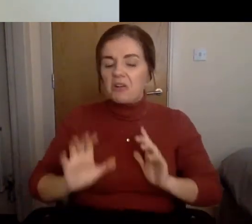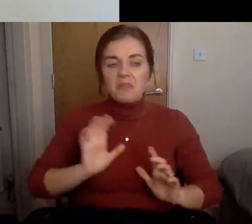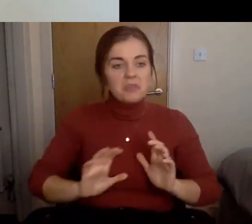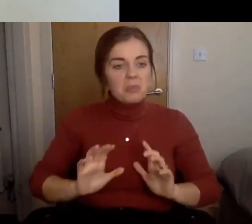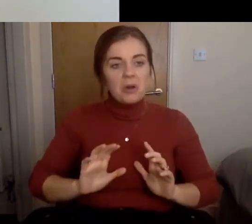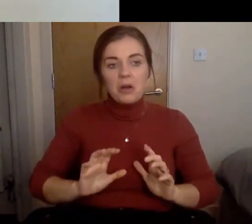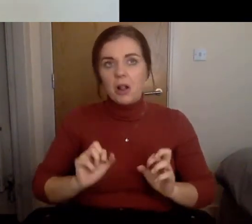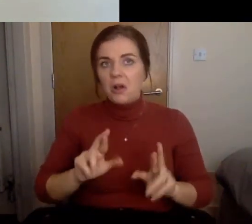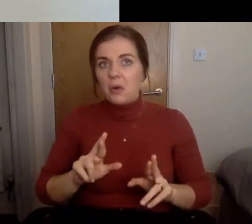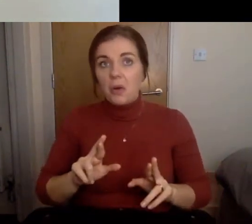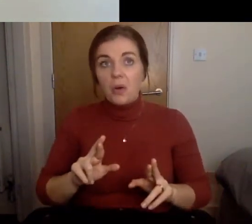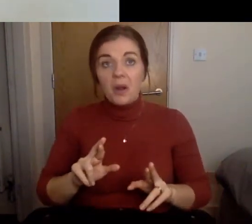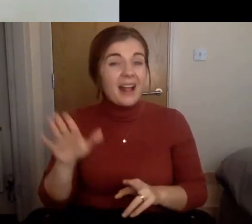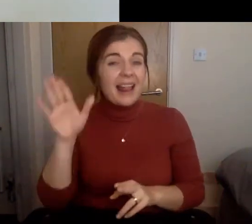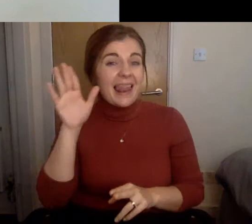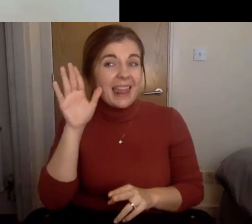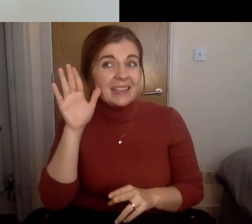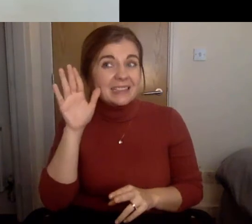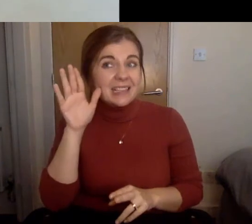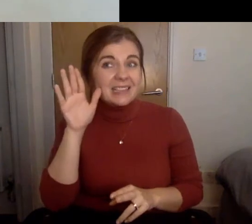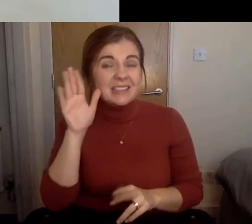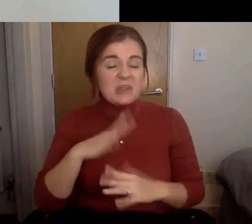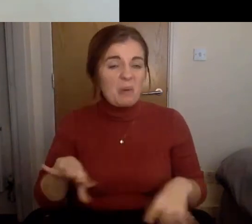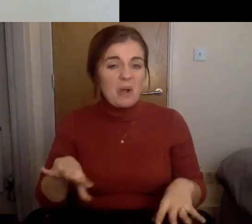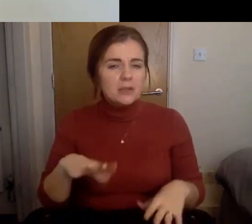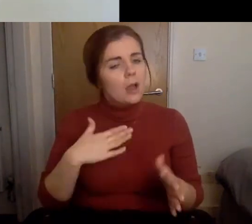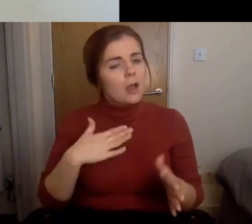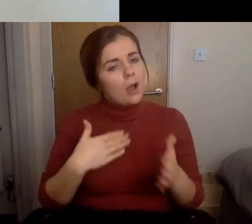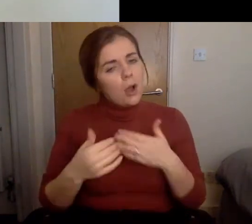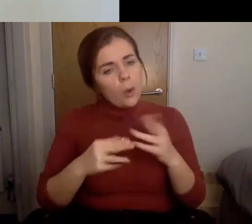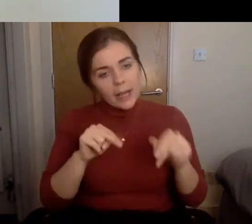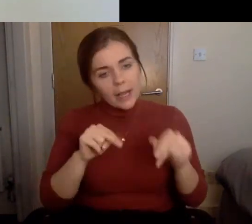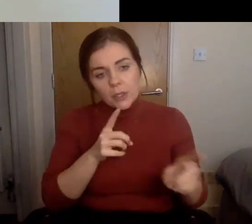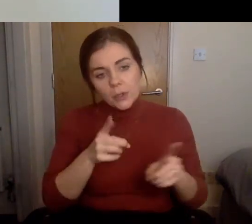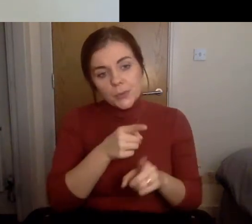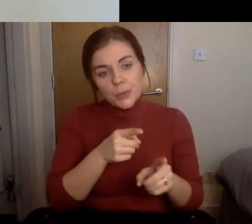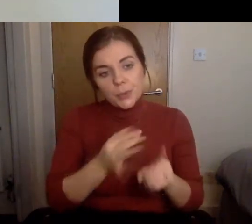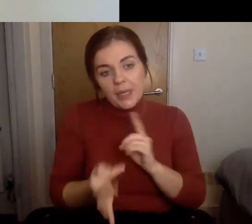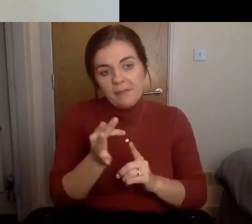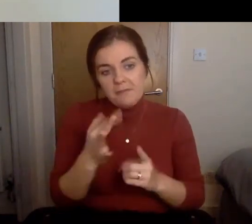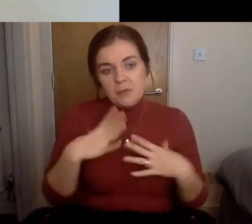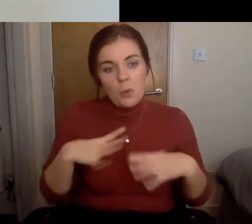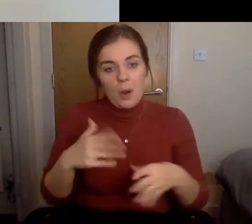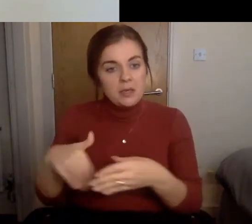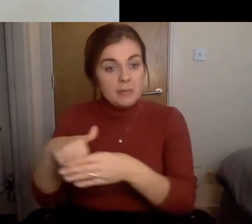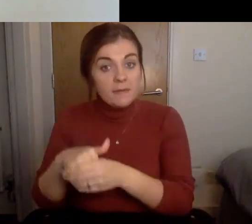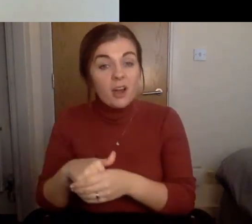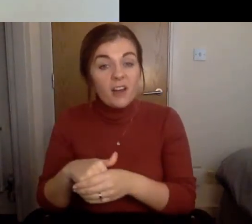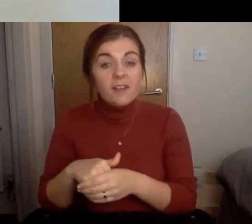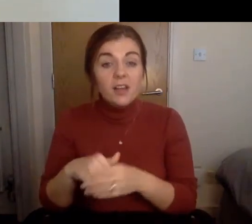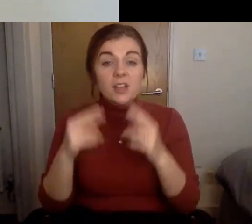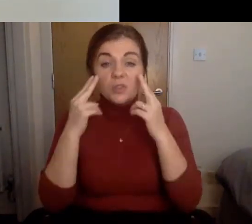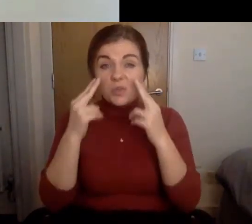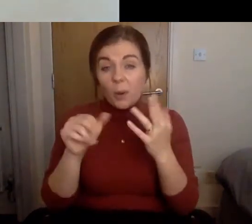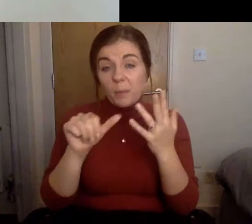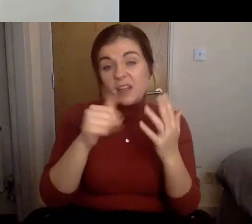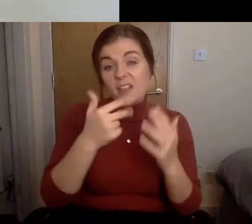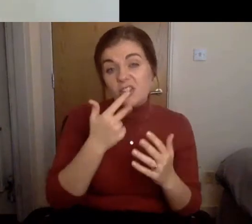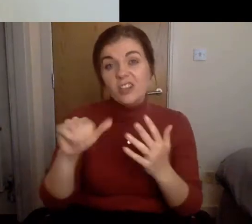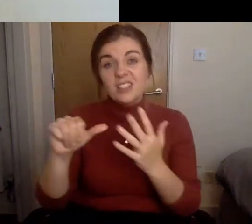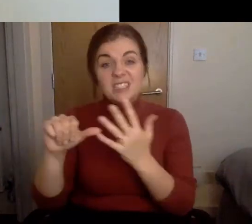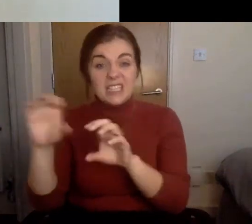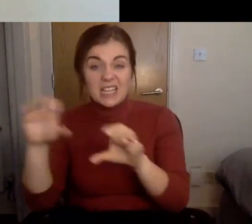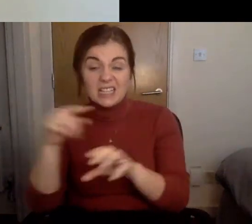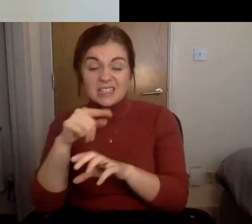part or even to listen, what would you do at that stage? So again, senior primary school, 3rd to 6th, they'd say, I read